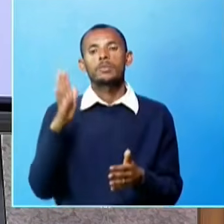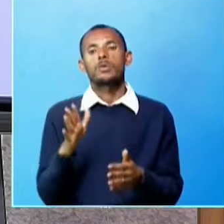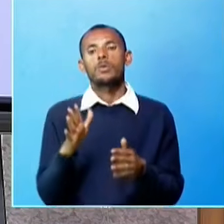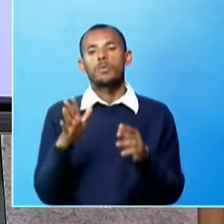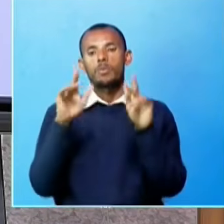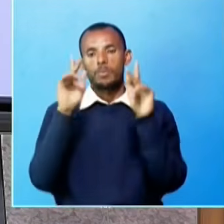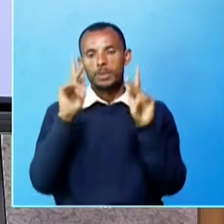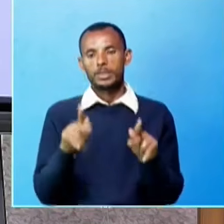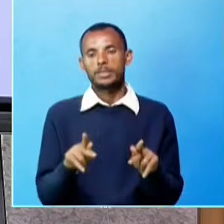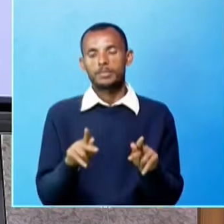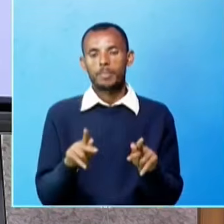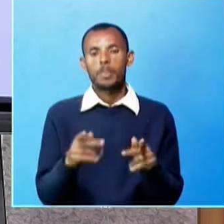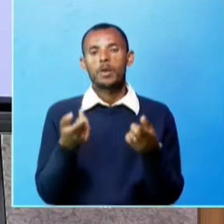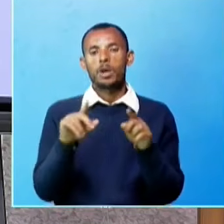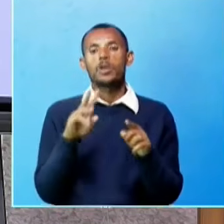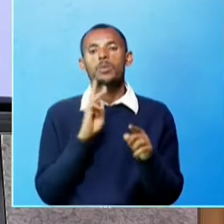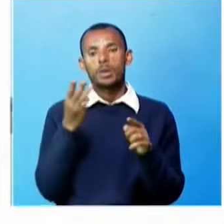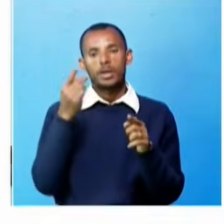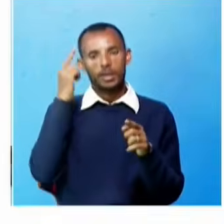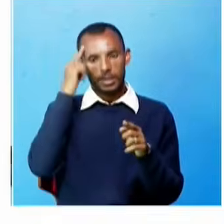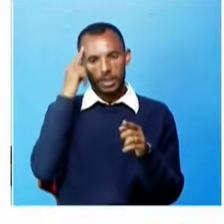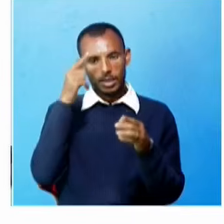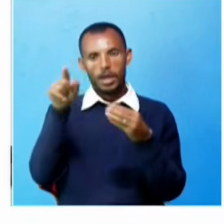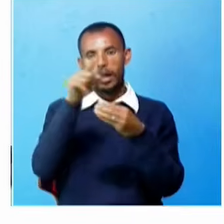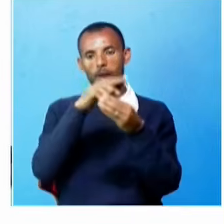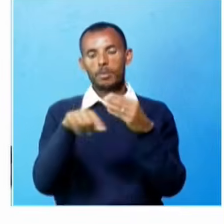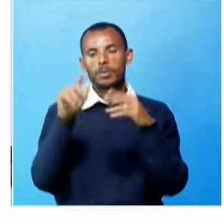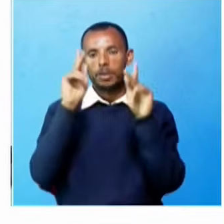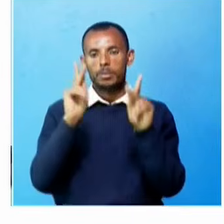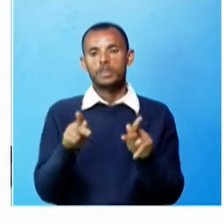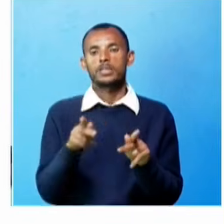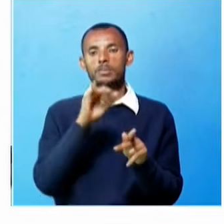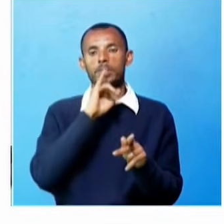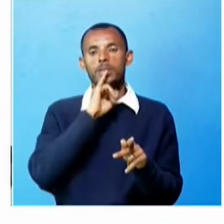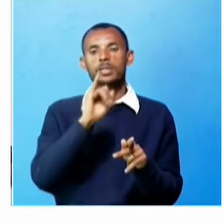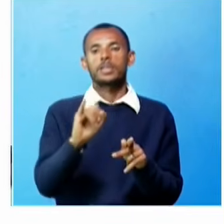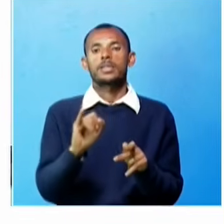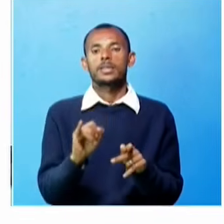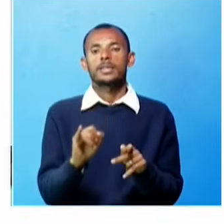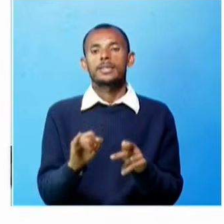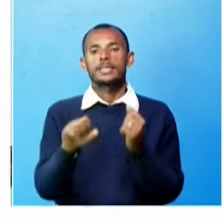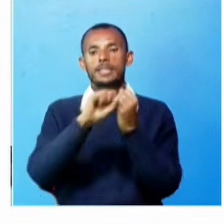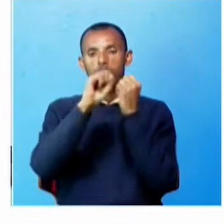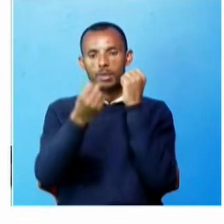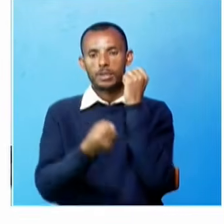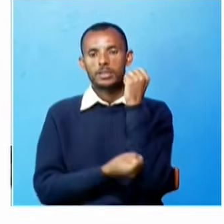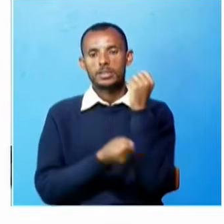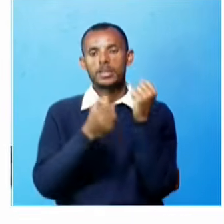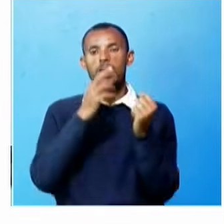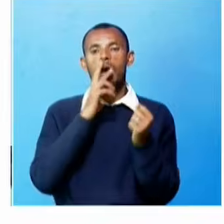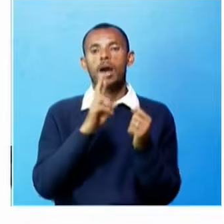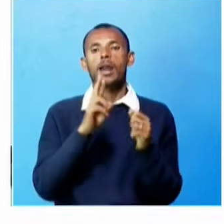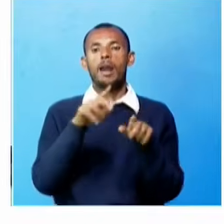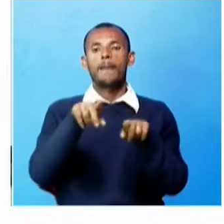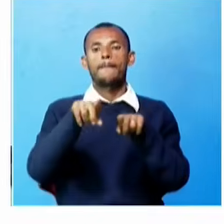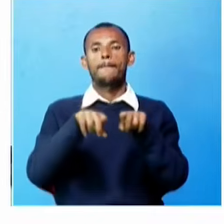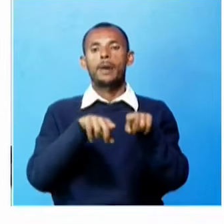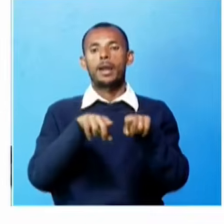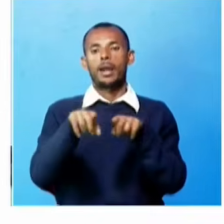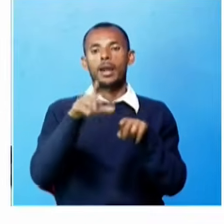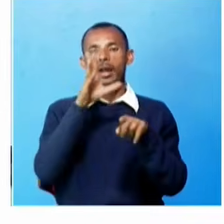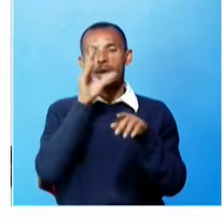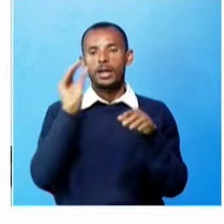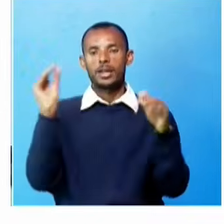whenever we think of a prism, one of the properties of a prism is the bases are parallel and